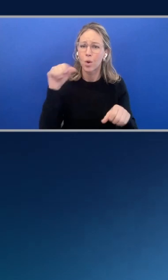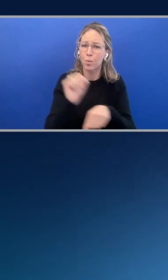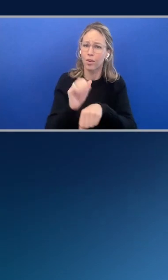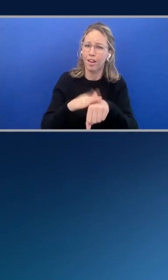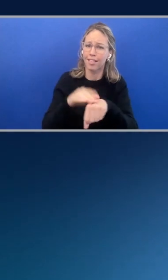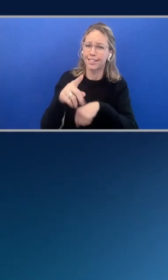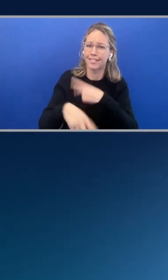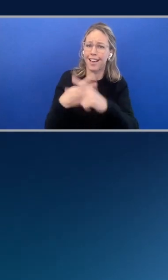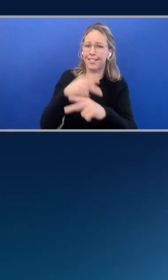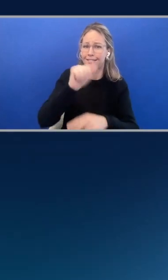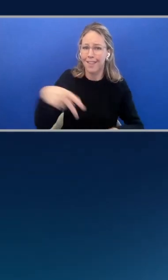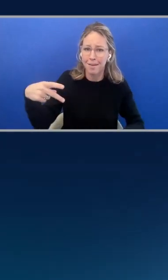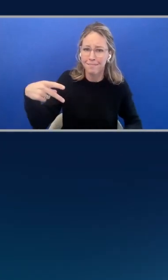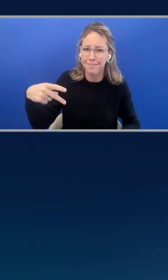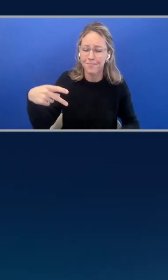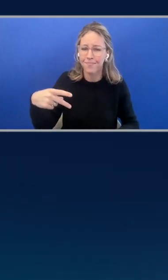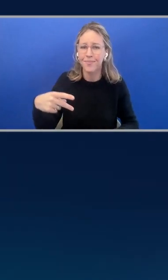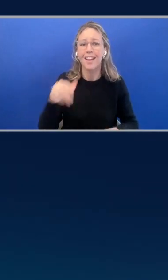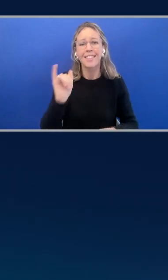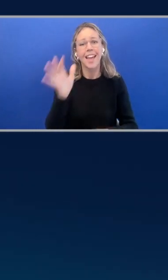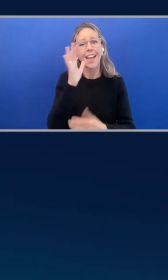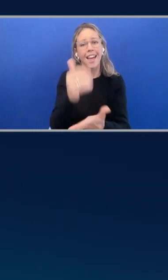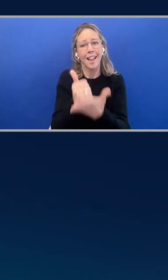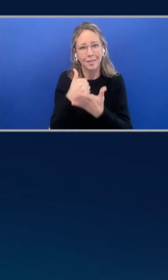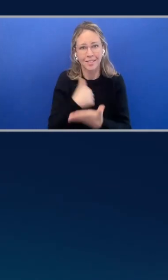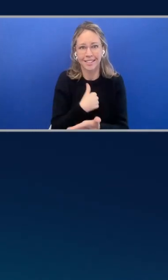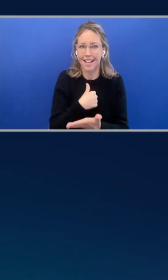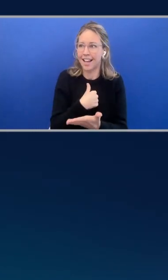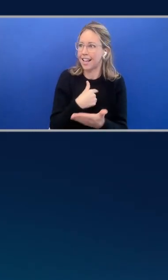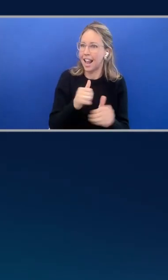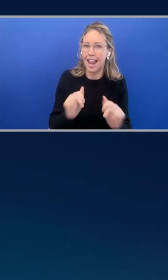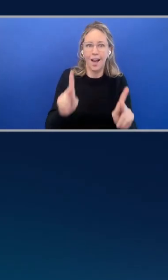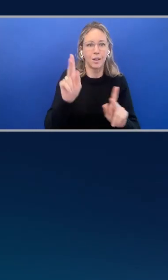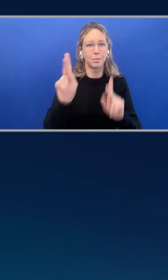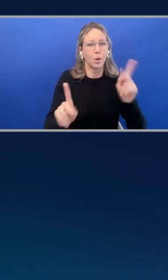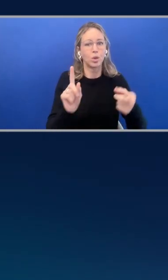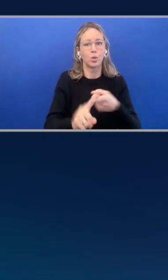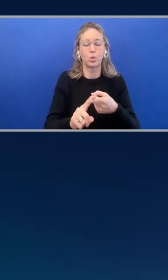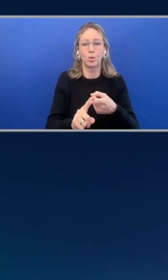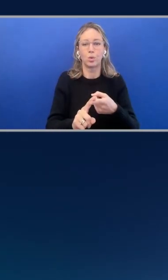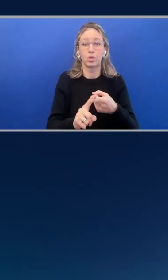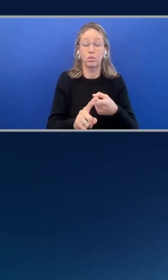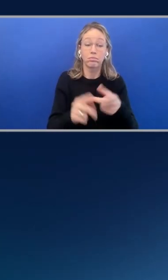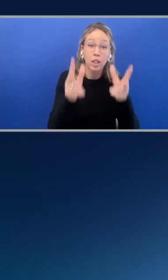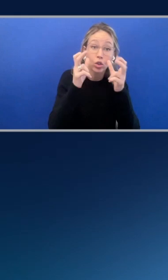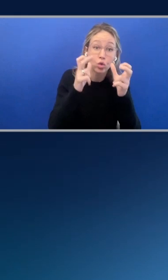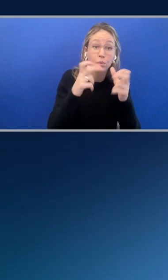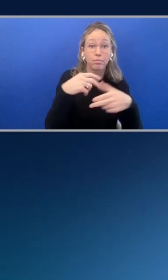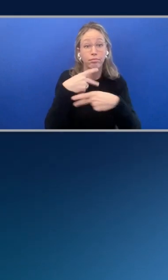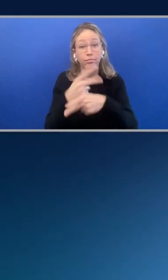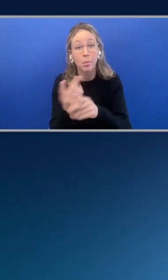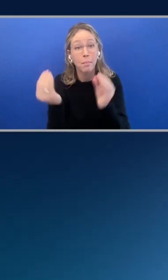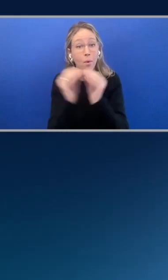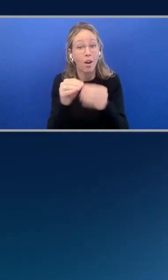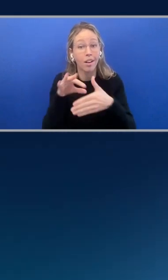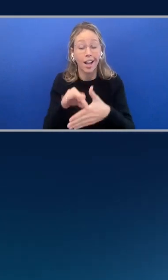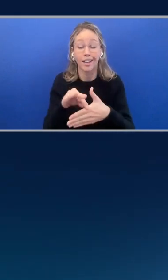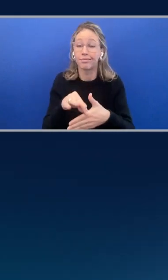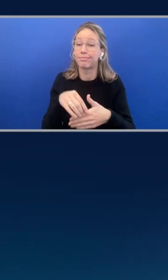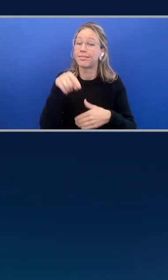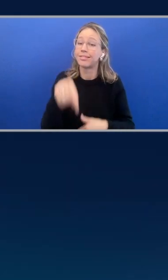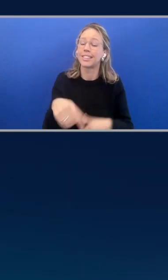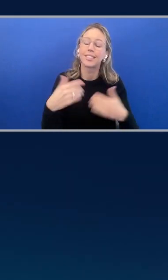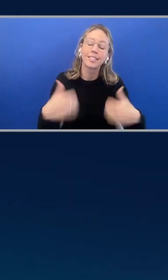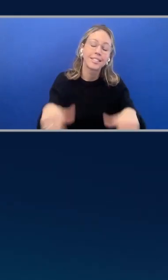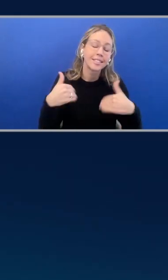that enables a lot of folks to be able to consume and produce more content. So this is such a valid